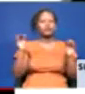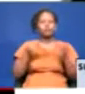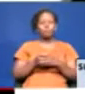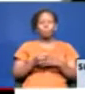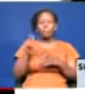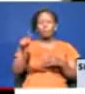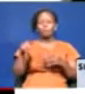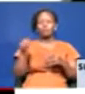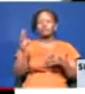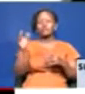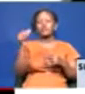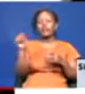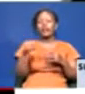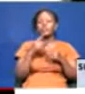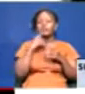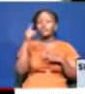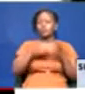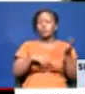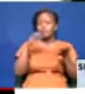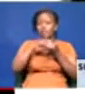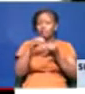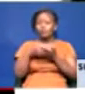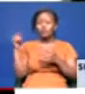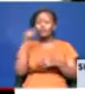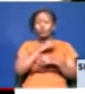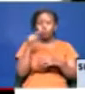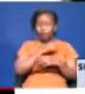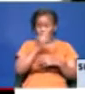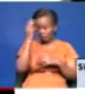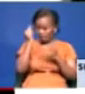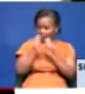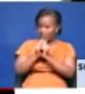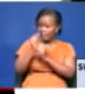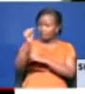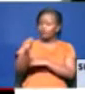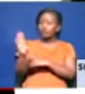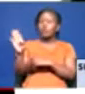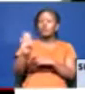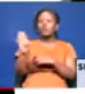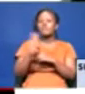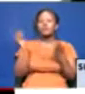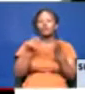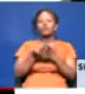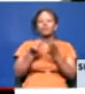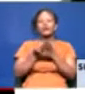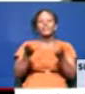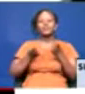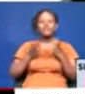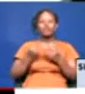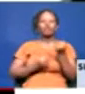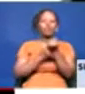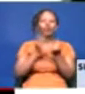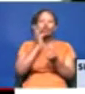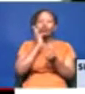Kobia says the situation may be worsened by a 15 billion shillings funding gap that is needed to support water and food